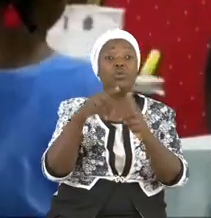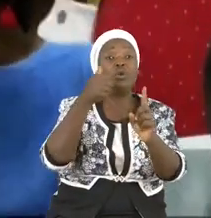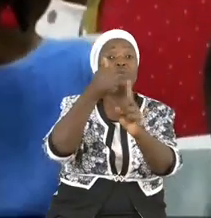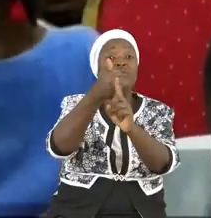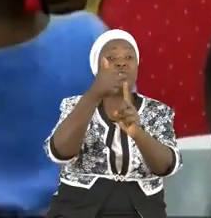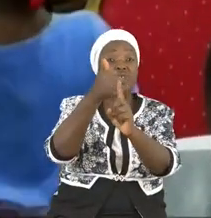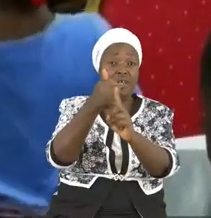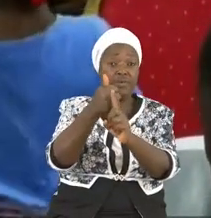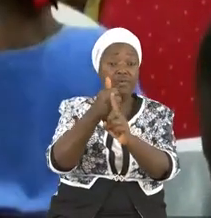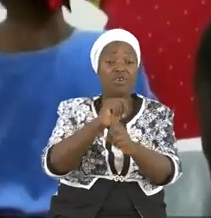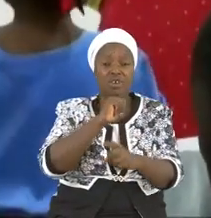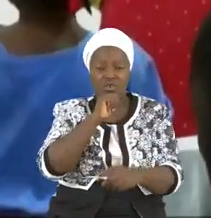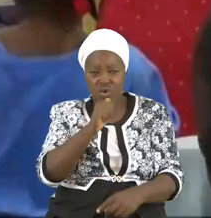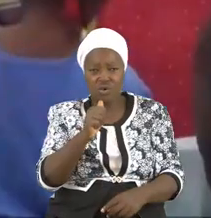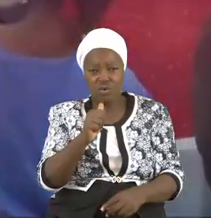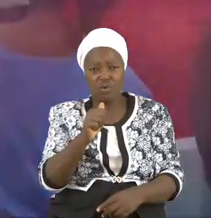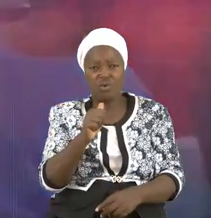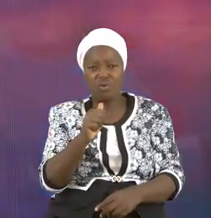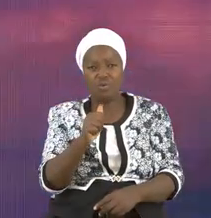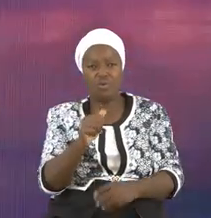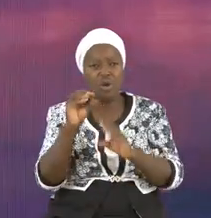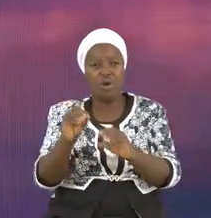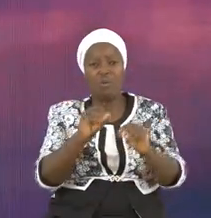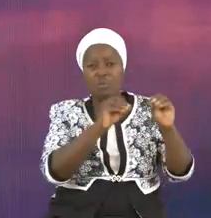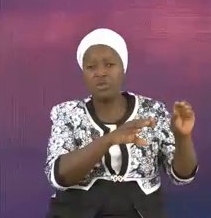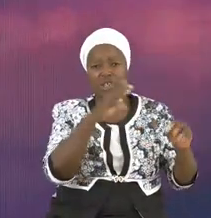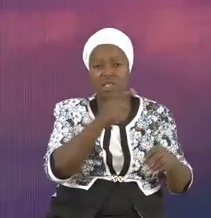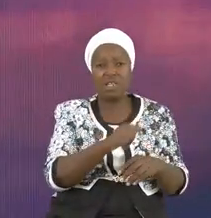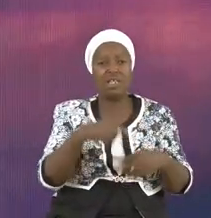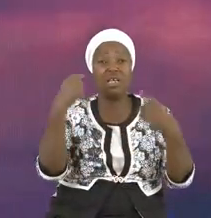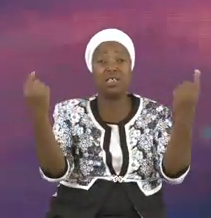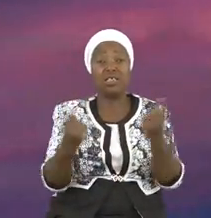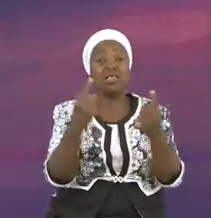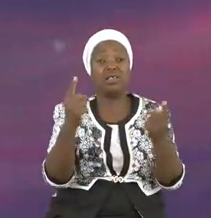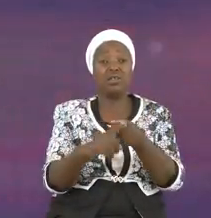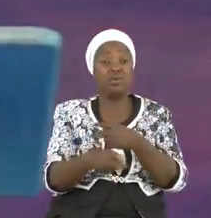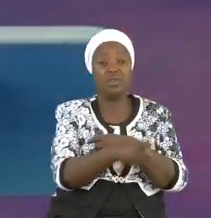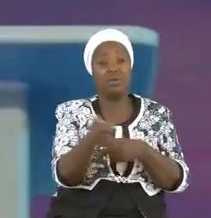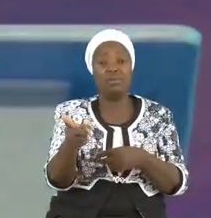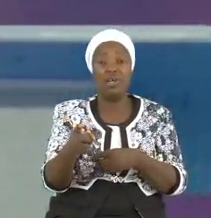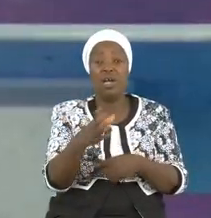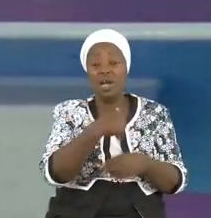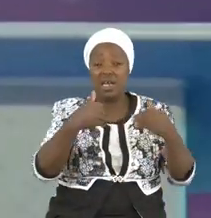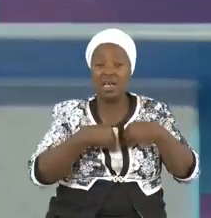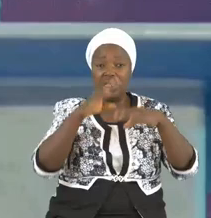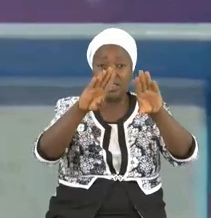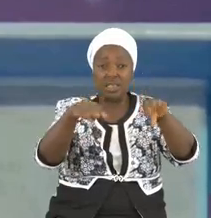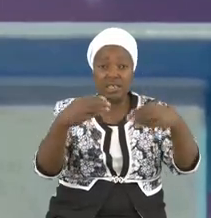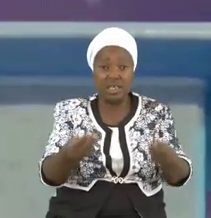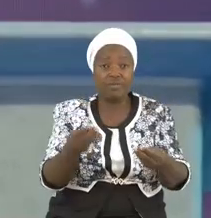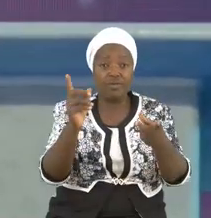not imputing their trespasses unto them. And he has given unto us